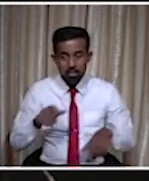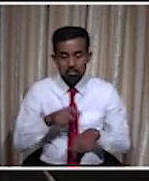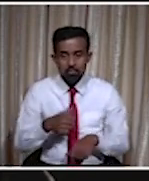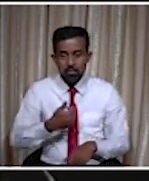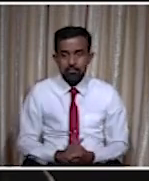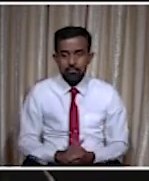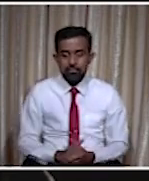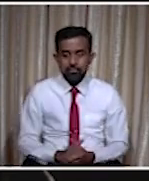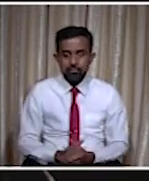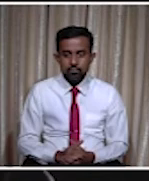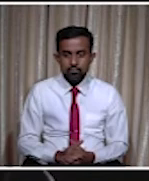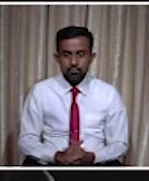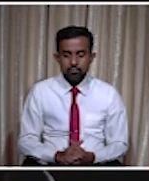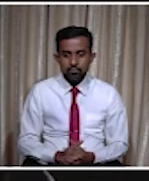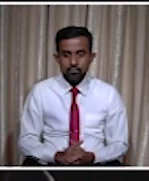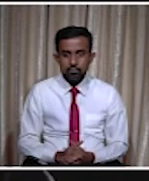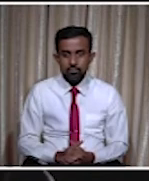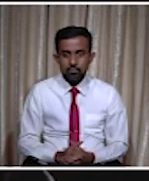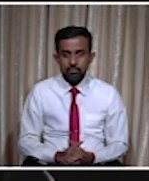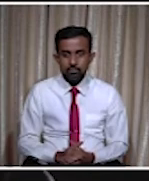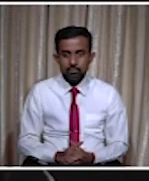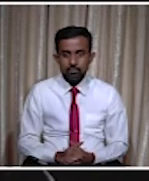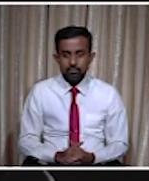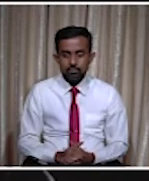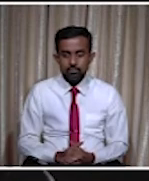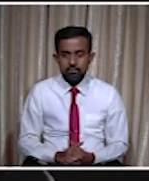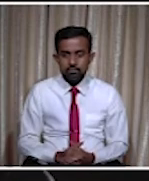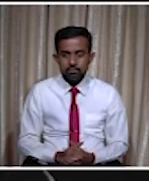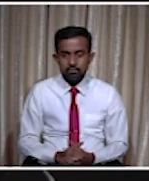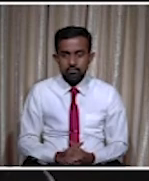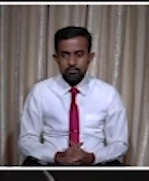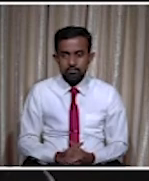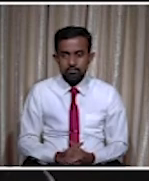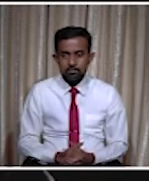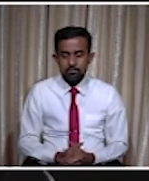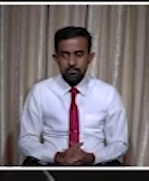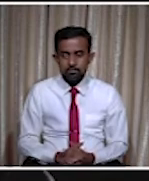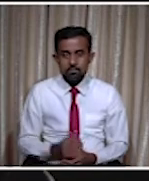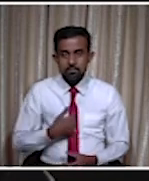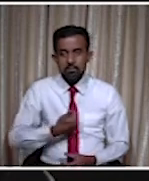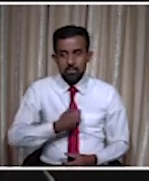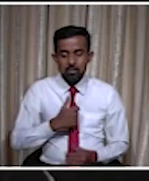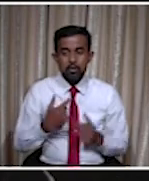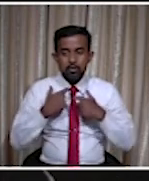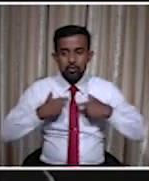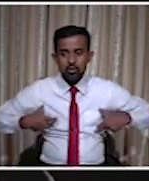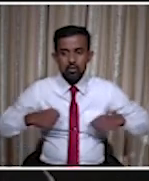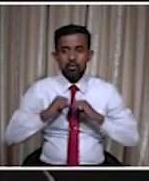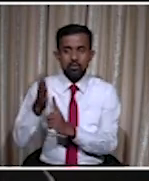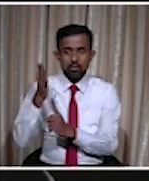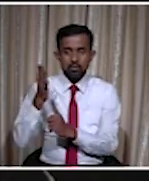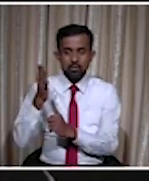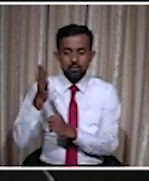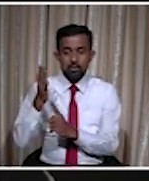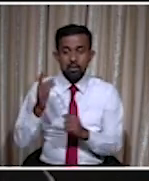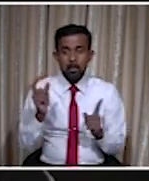very irresponsible allegation that we made against the President of the Bar Association of Sri Lanka, Mr. Salia Piris,